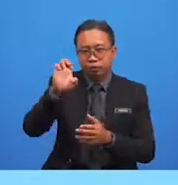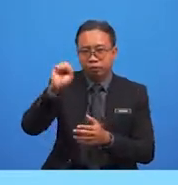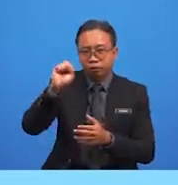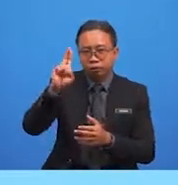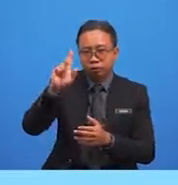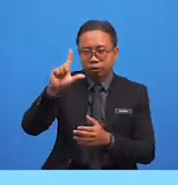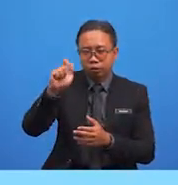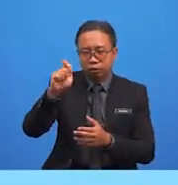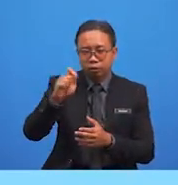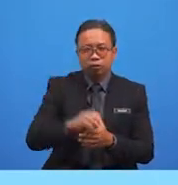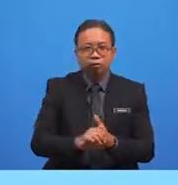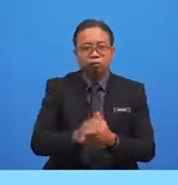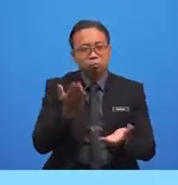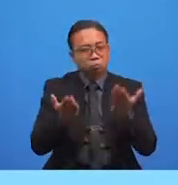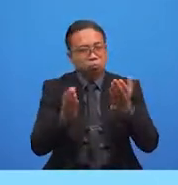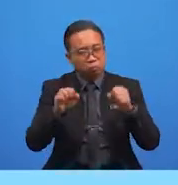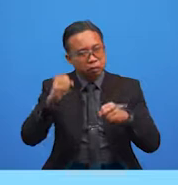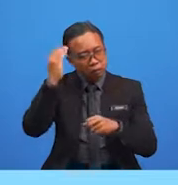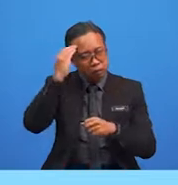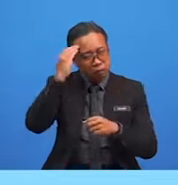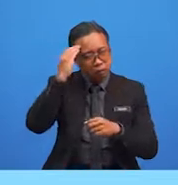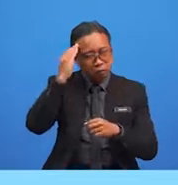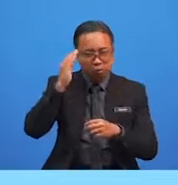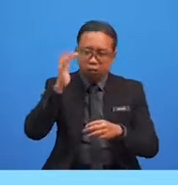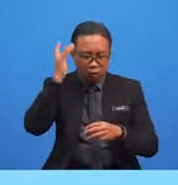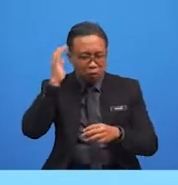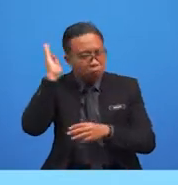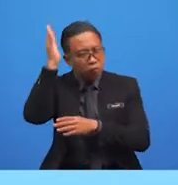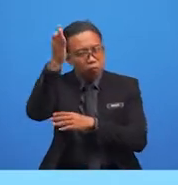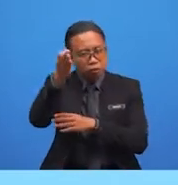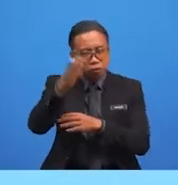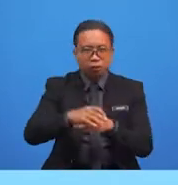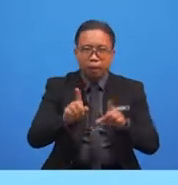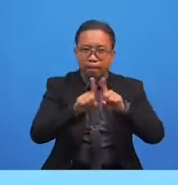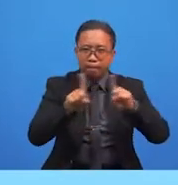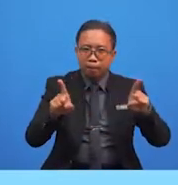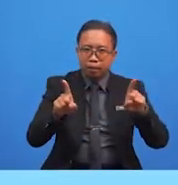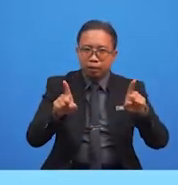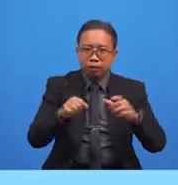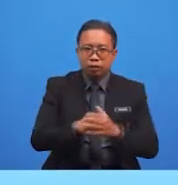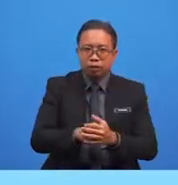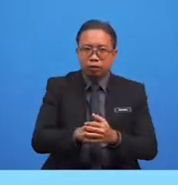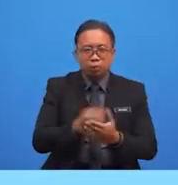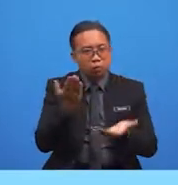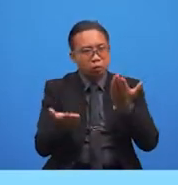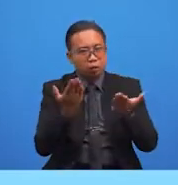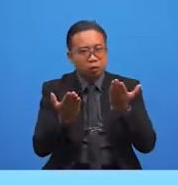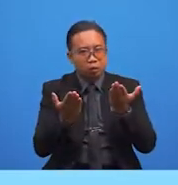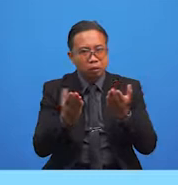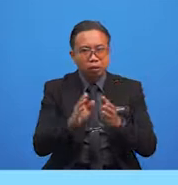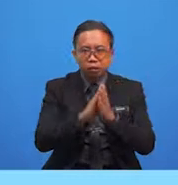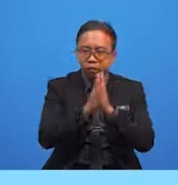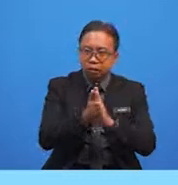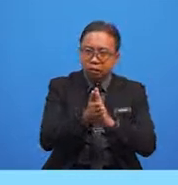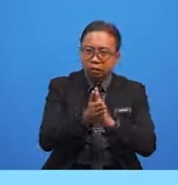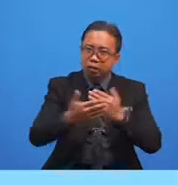course, we can't know what will happen in the future, but this describes possible things which